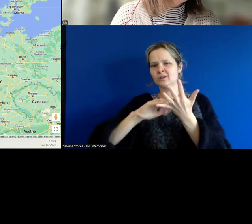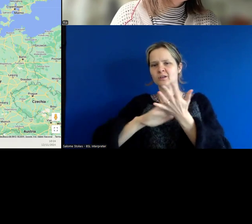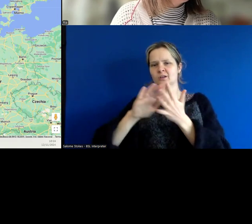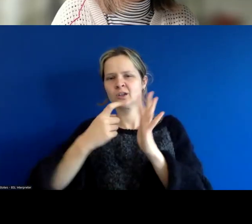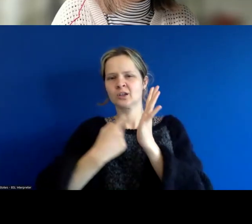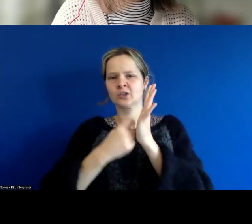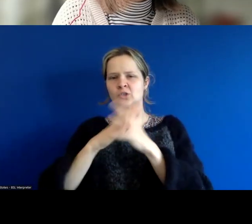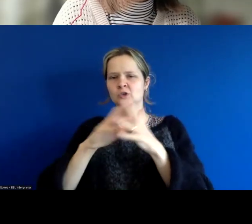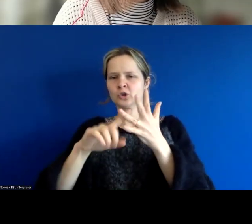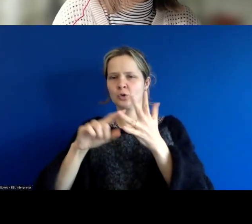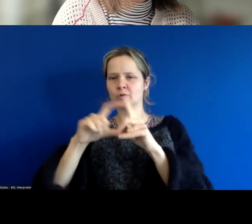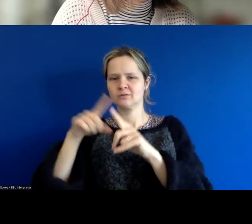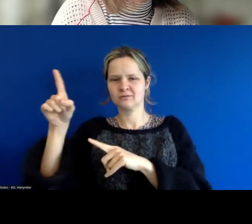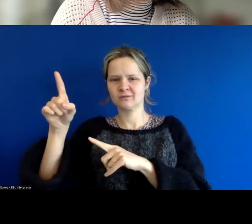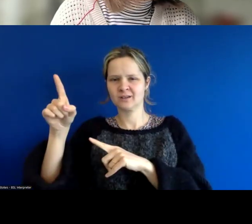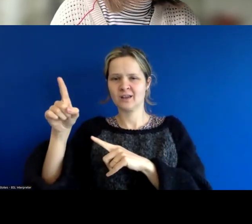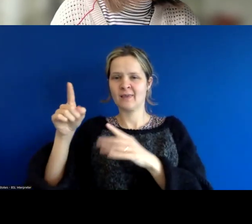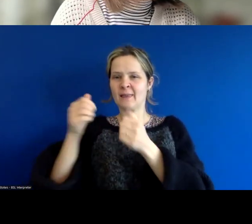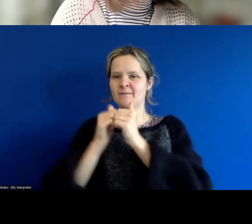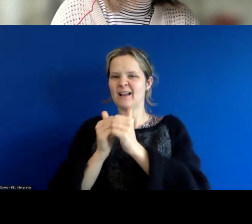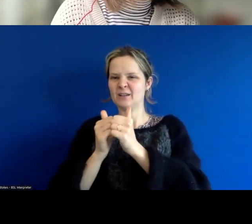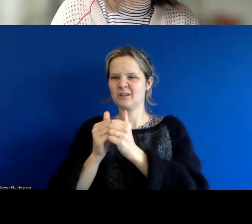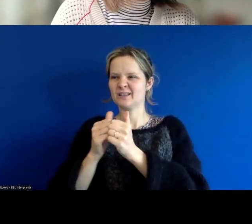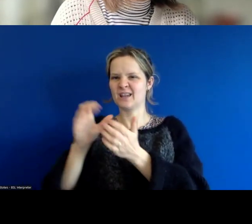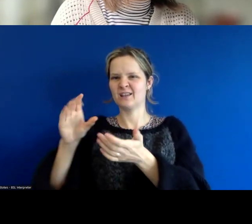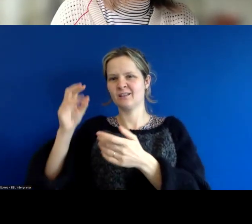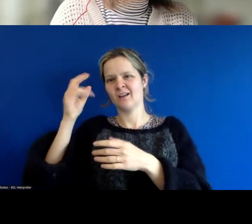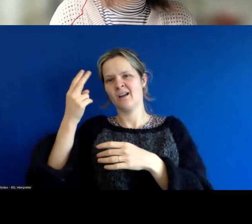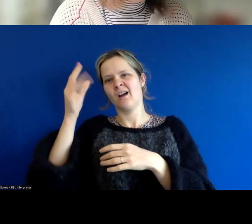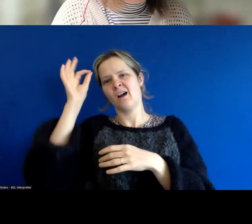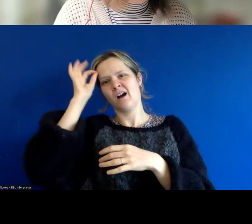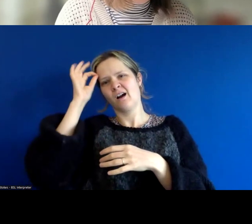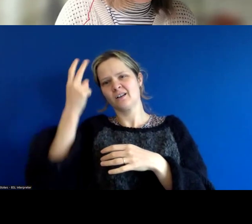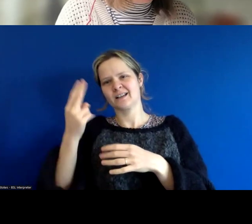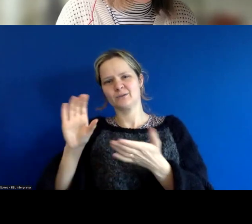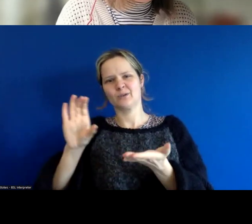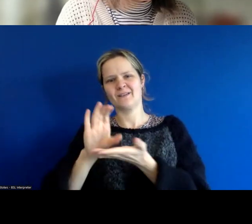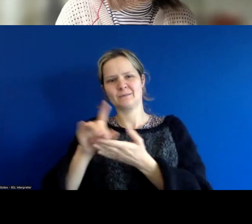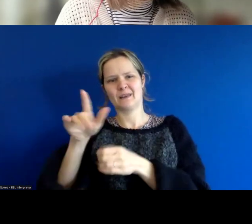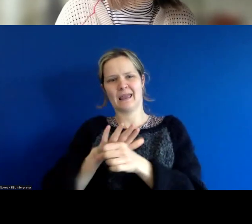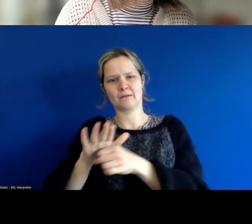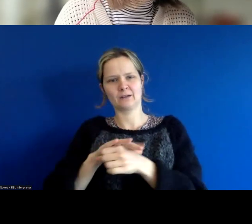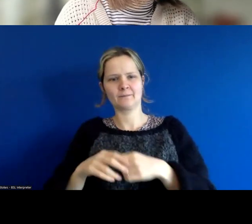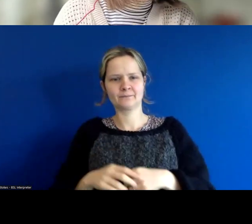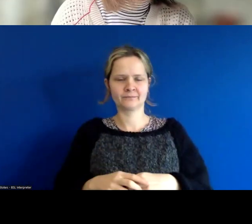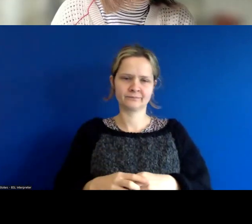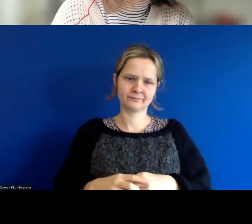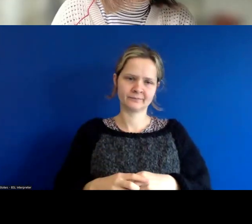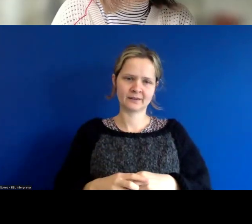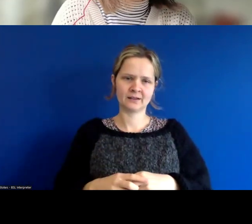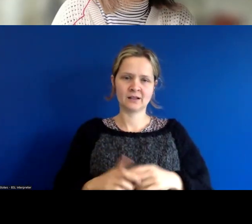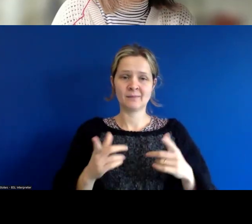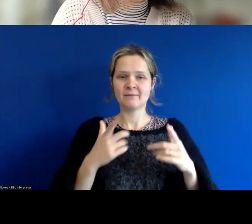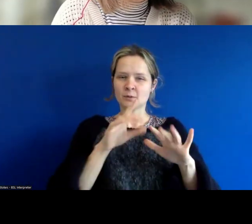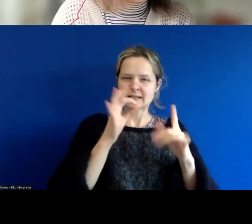value of Arts Council investment in that area. But if you're interested in a particular area, you can click navigate, which is that top